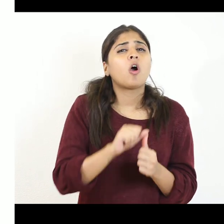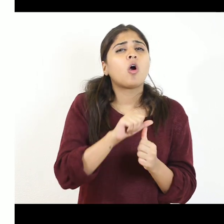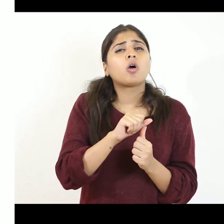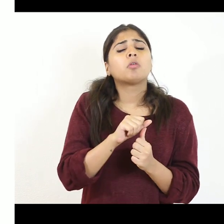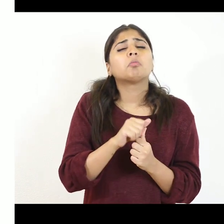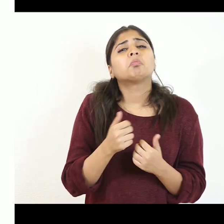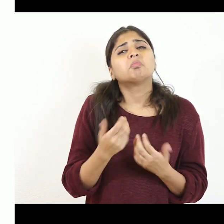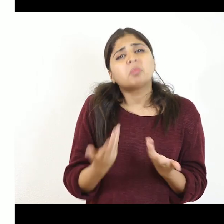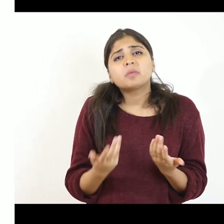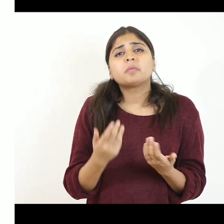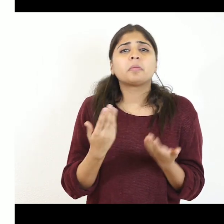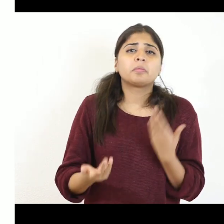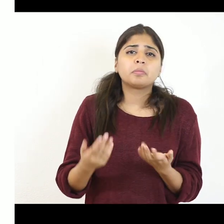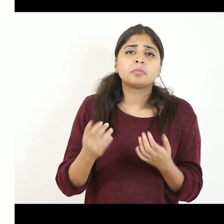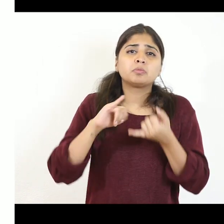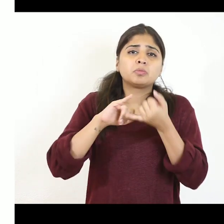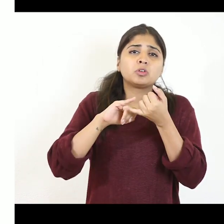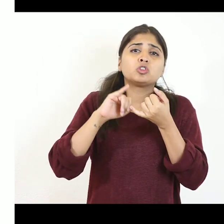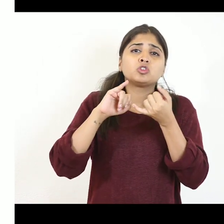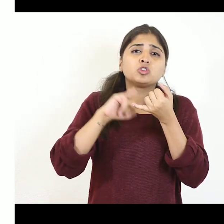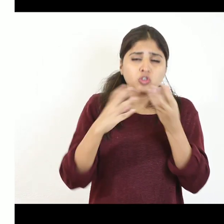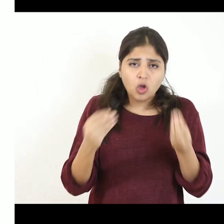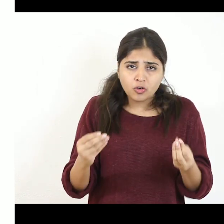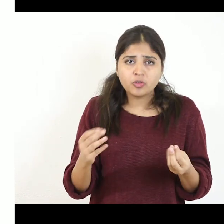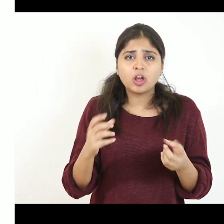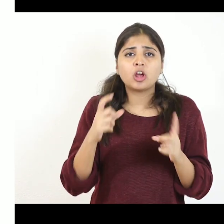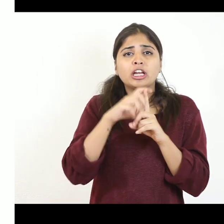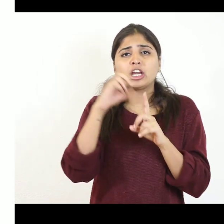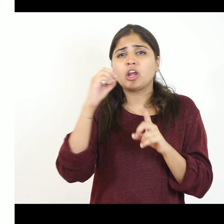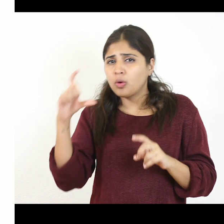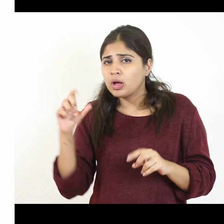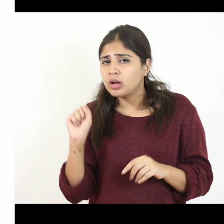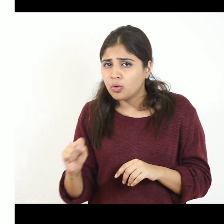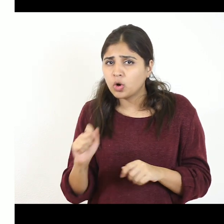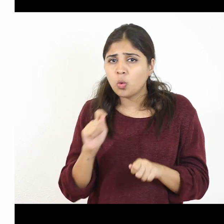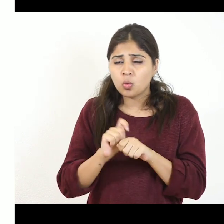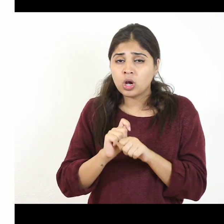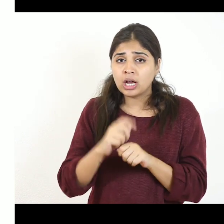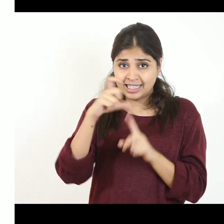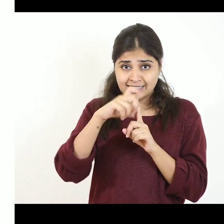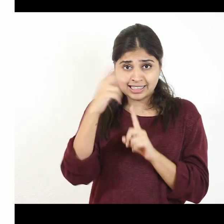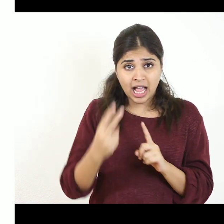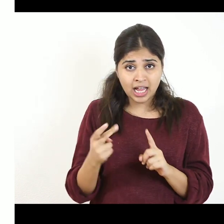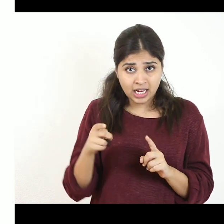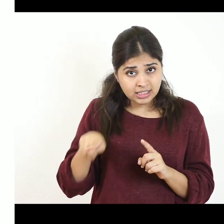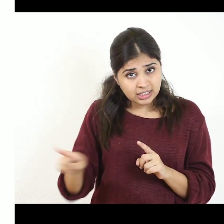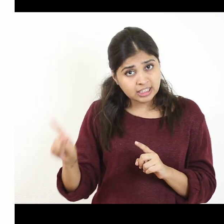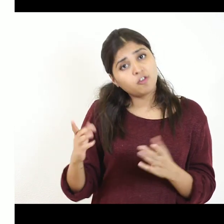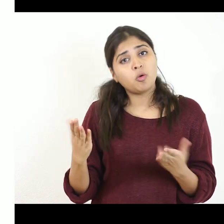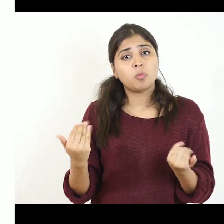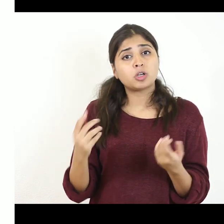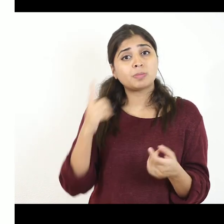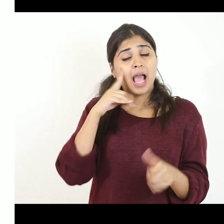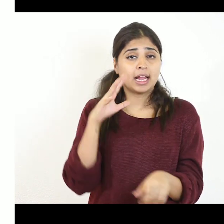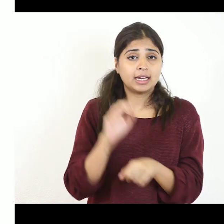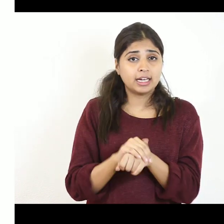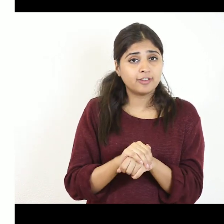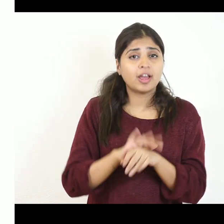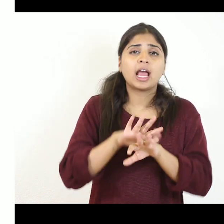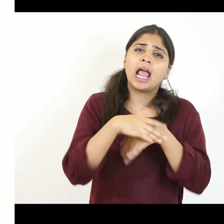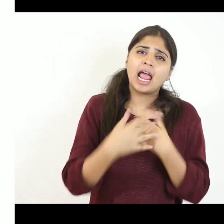manner that it is able to identify any inconsistency at the time of the data entry.